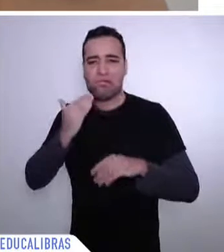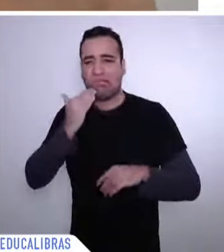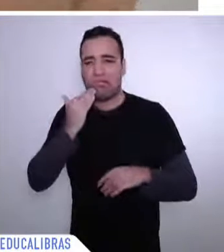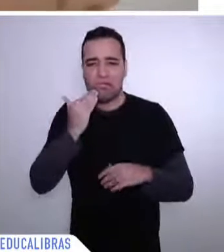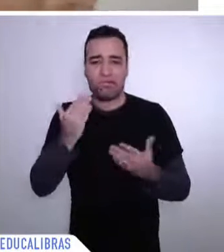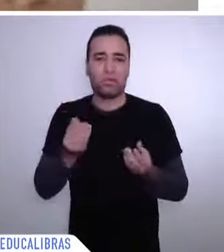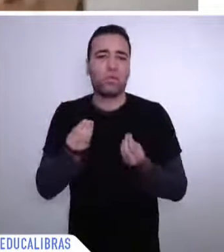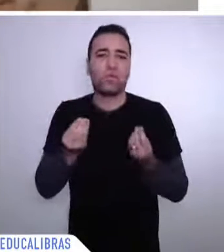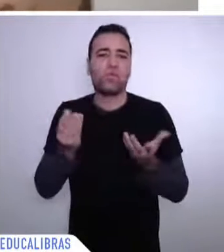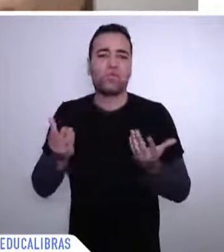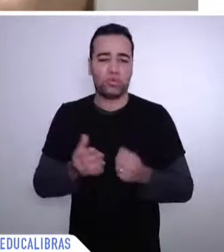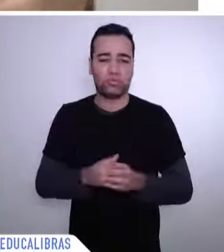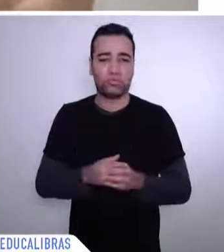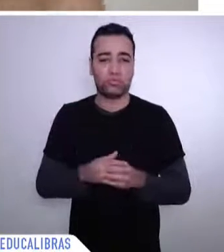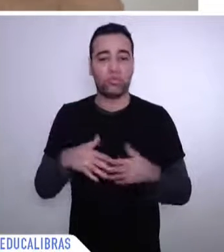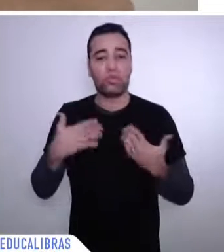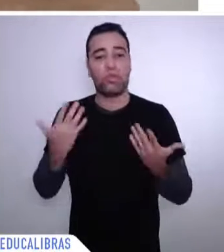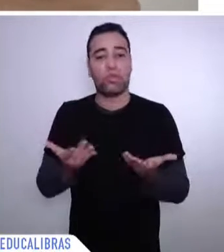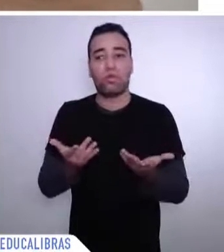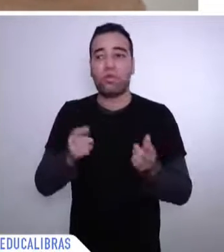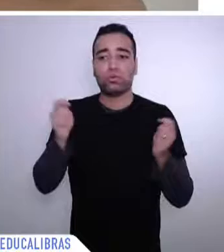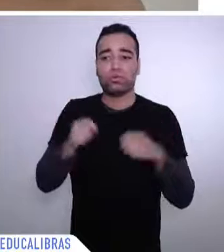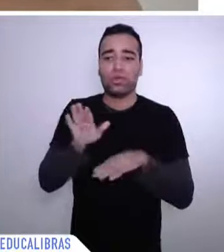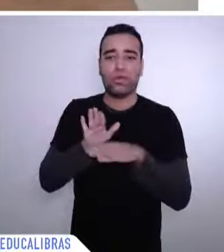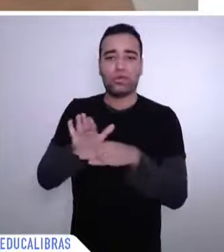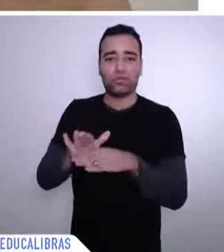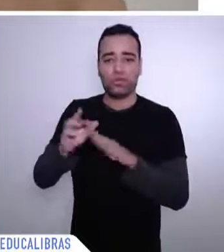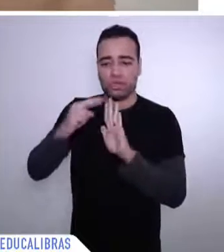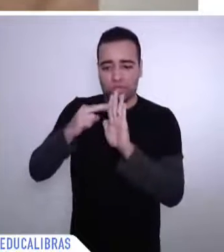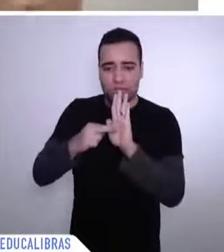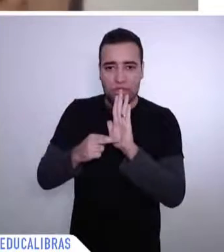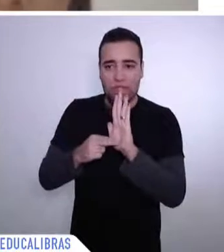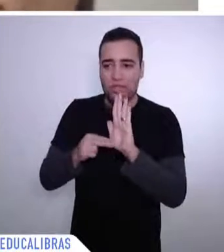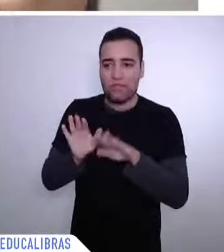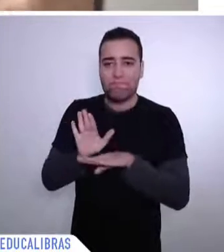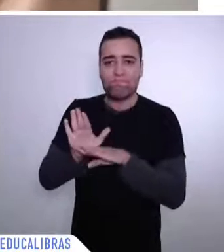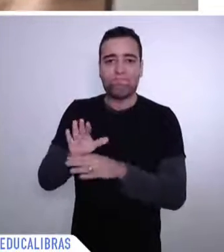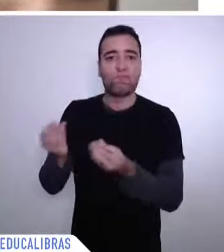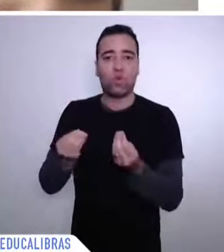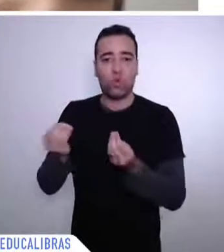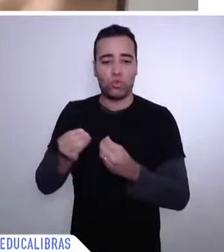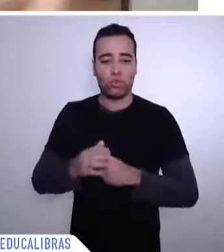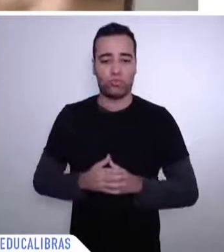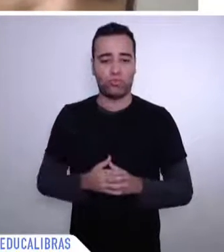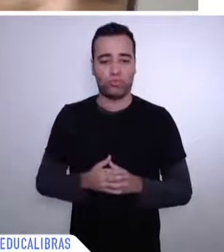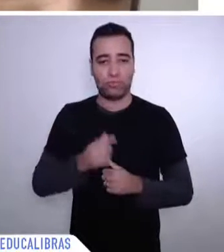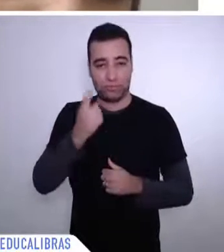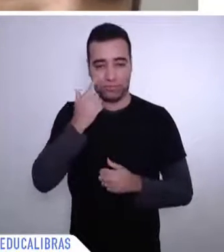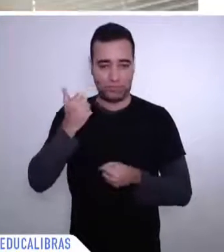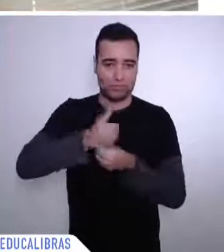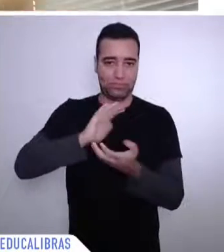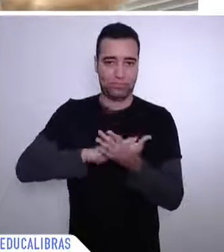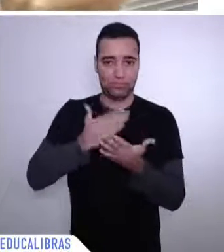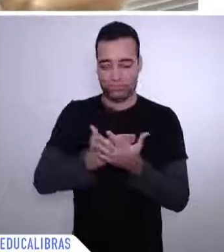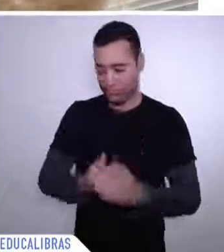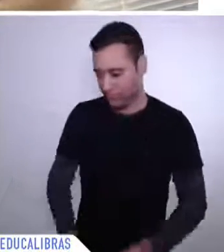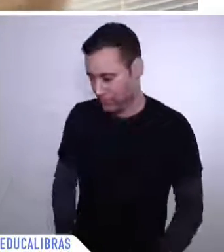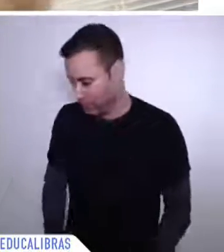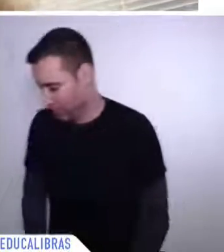we avoid the degradation of working conditions because of the Uberization effect? What are the